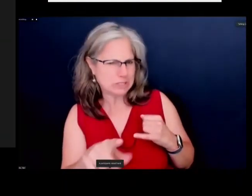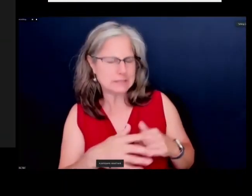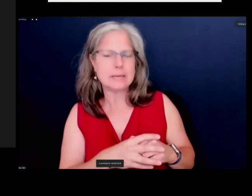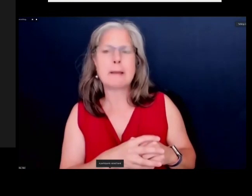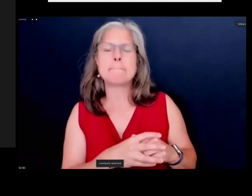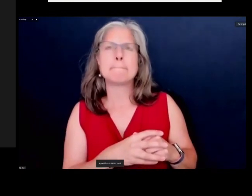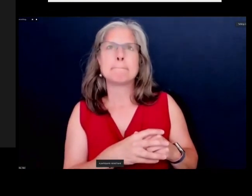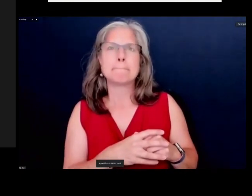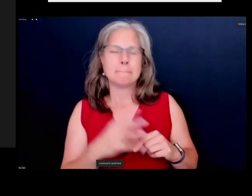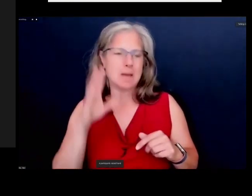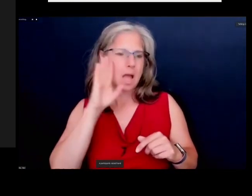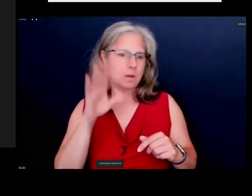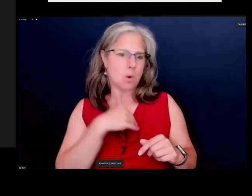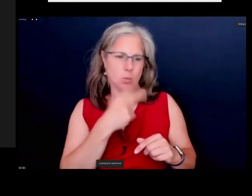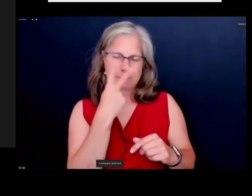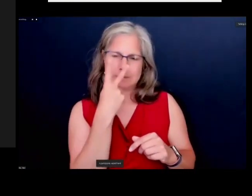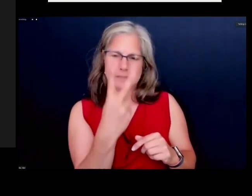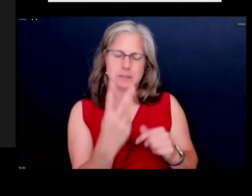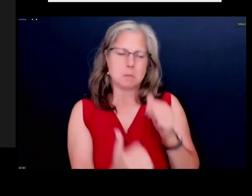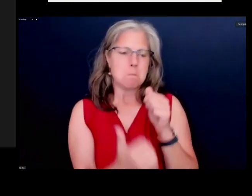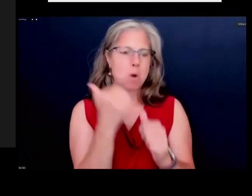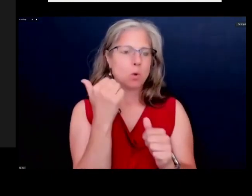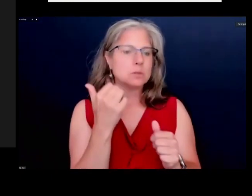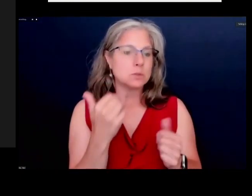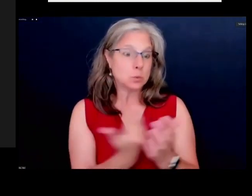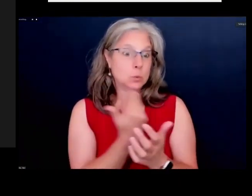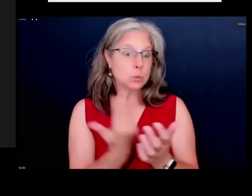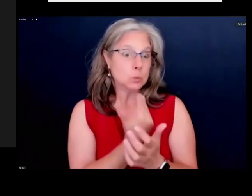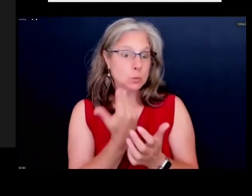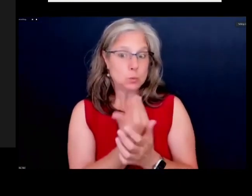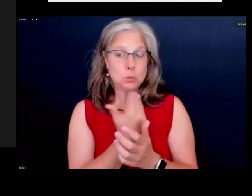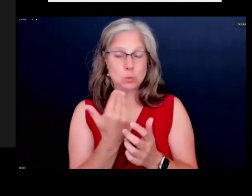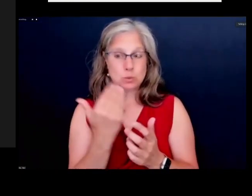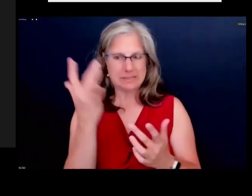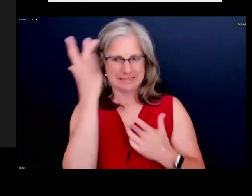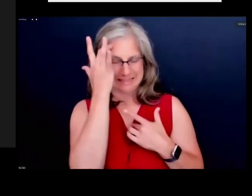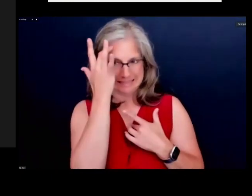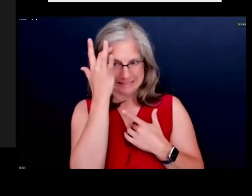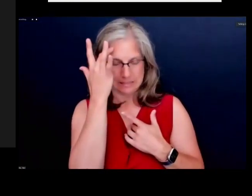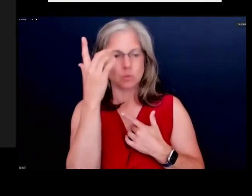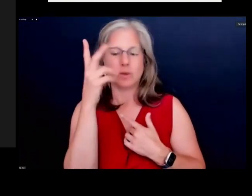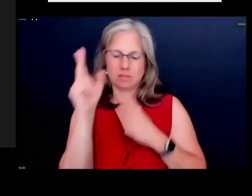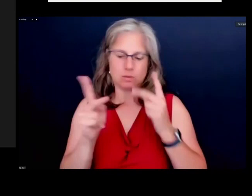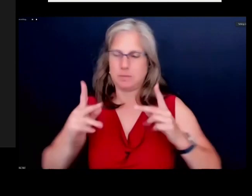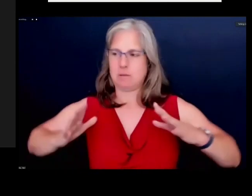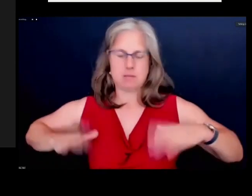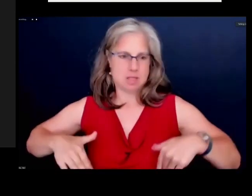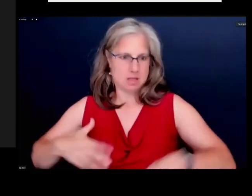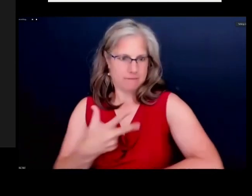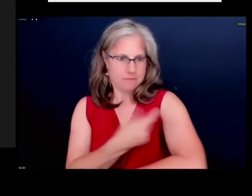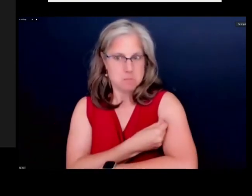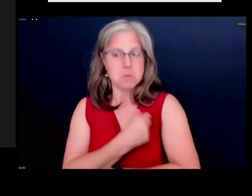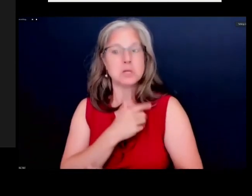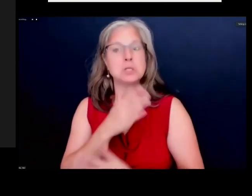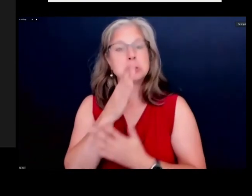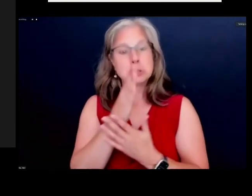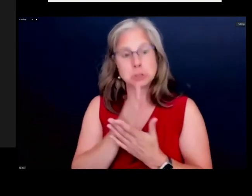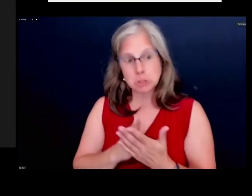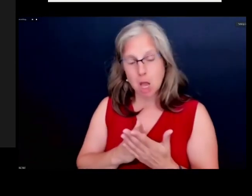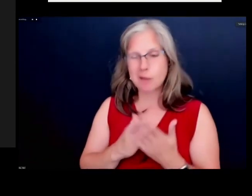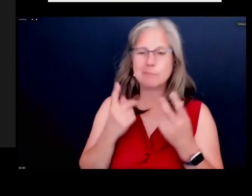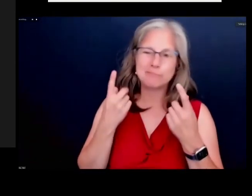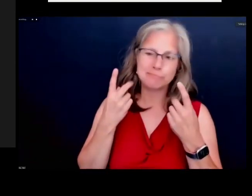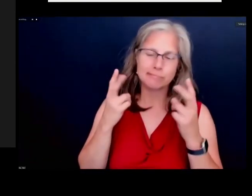question. So I know we've seen most new cases popping up, as you said, among the unvaccinated, but there have been some